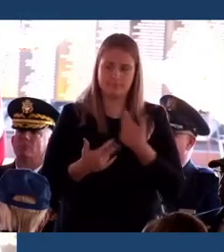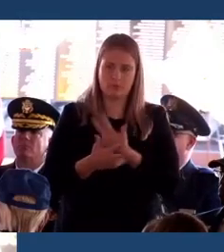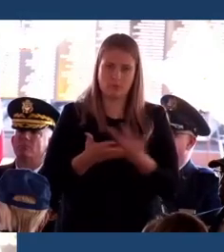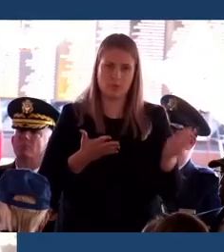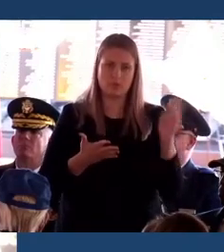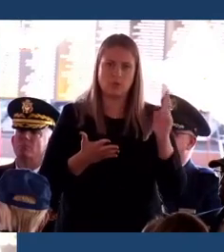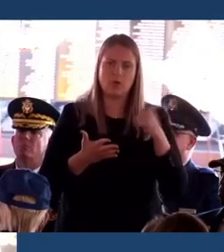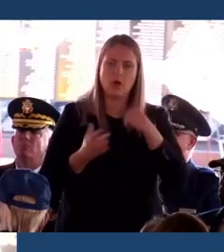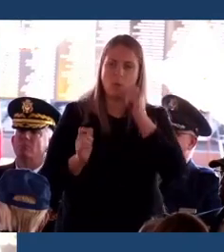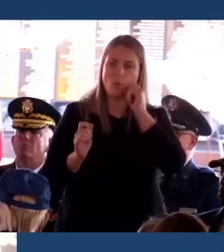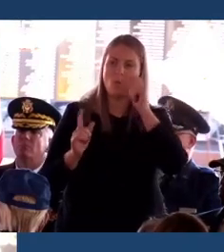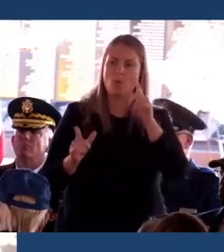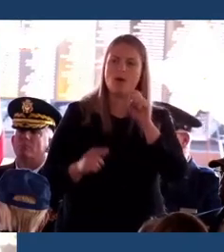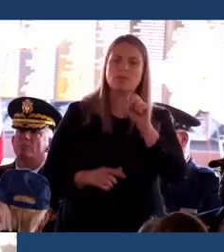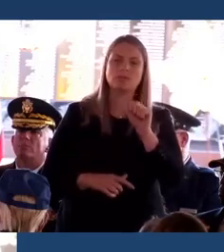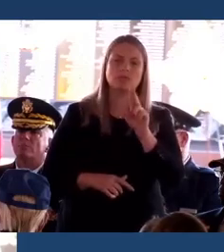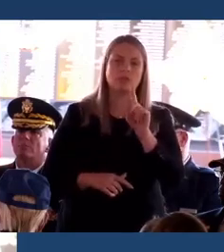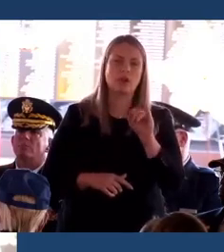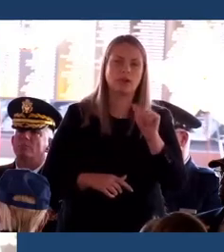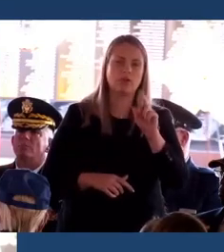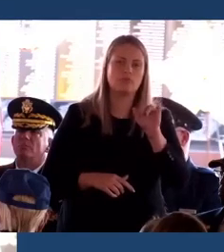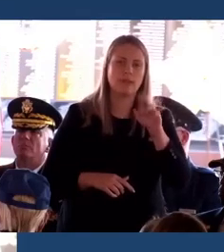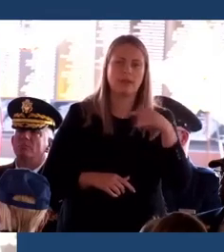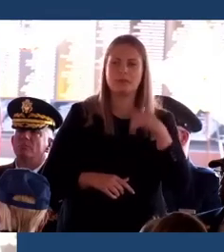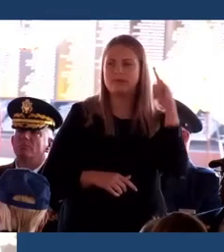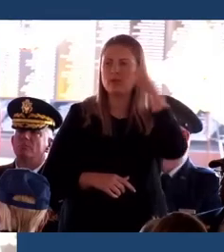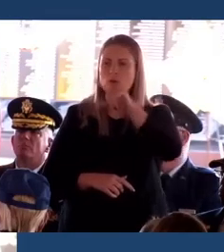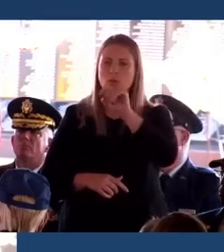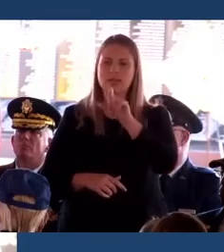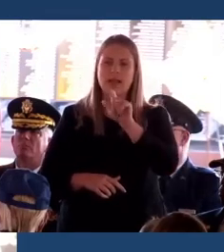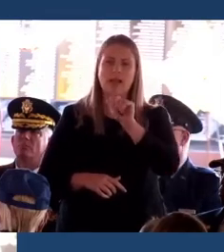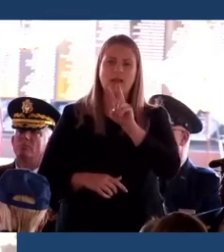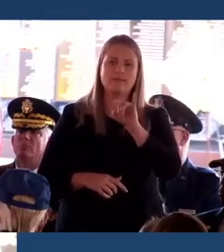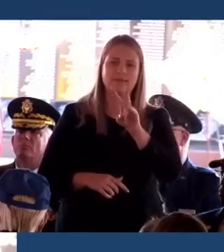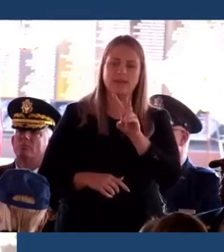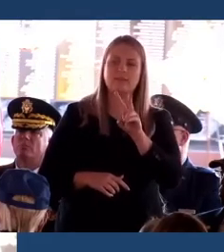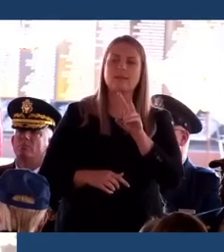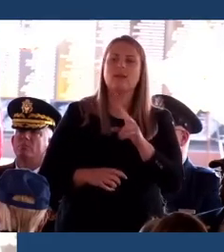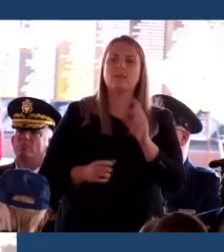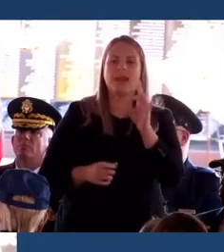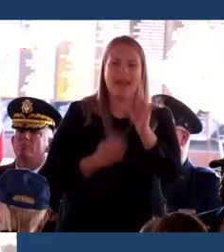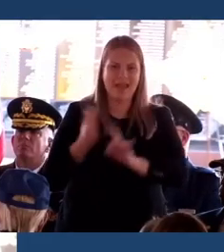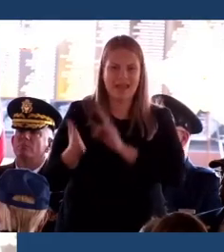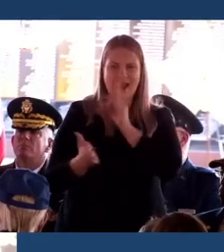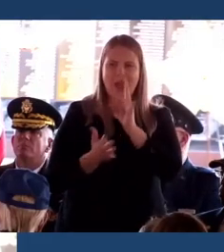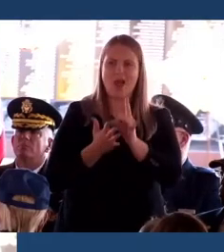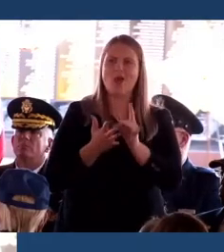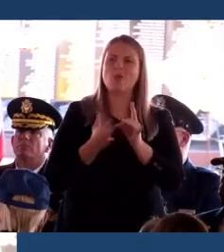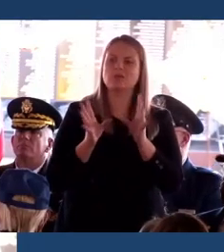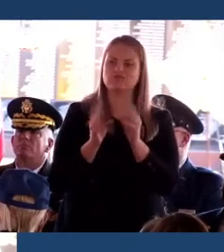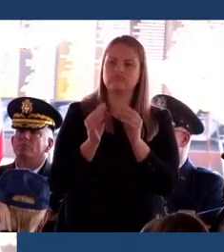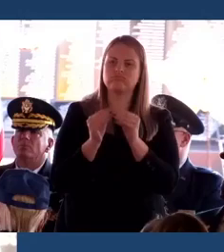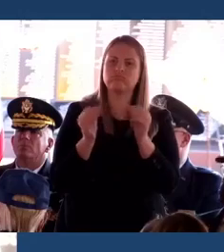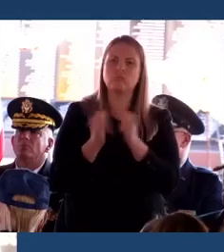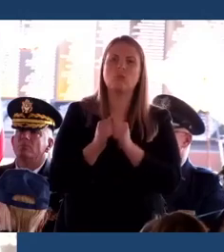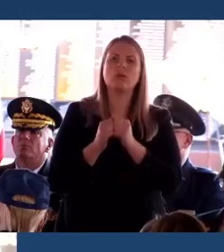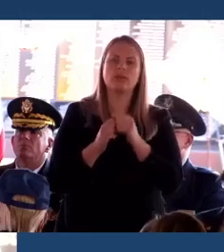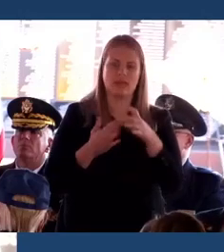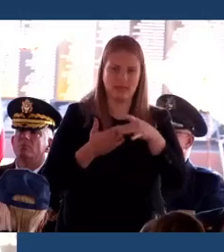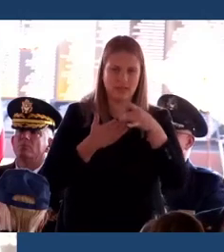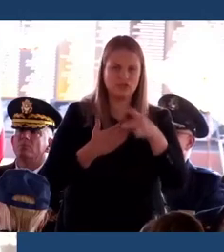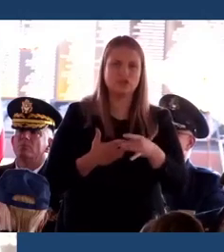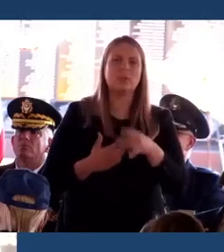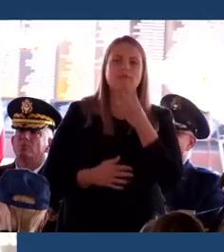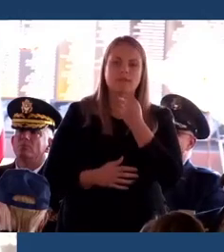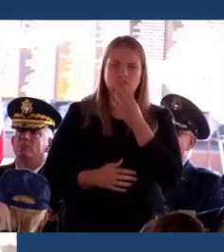in Riyadh, Saudi Arabia, flew to Tel Aviv and spent 8 hours meeting with the leadership of the Israeli government and